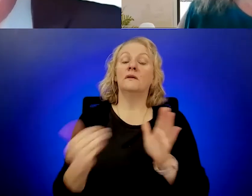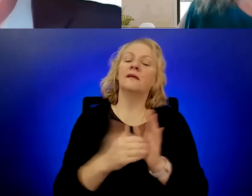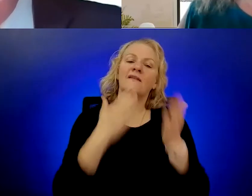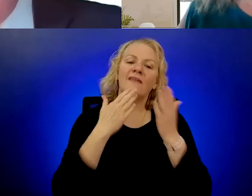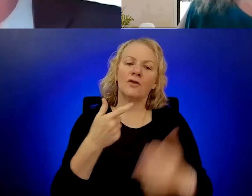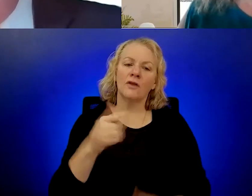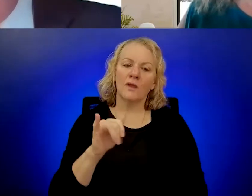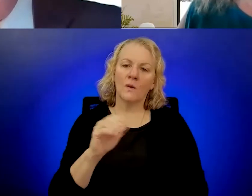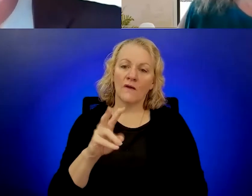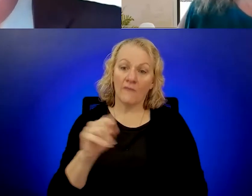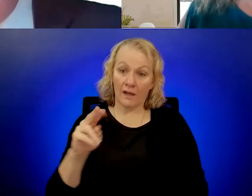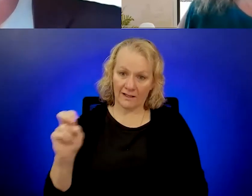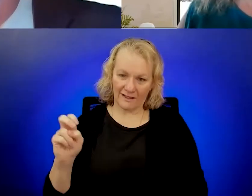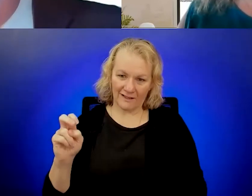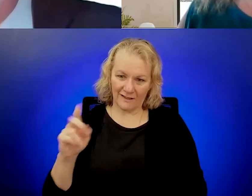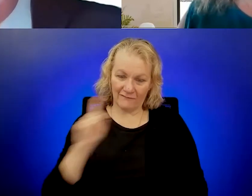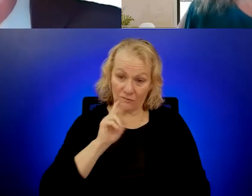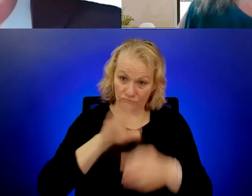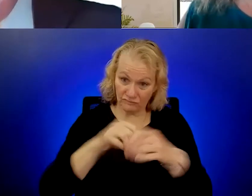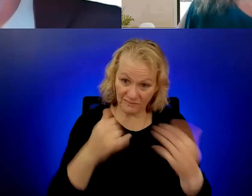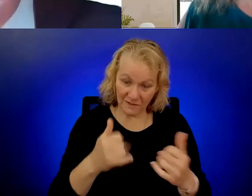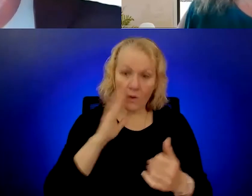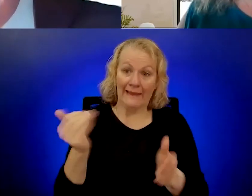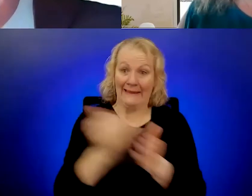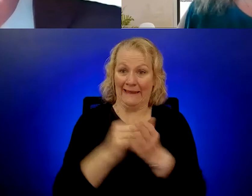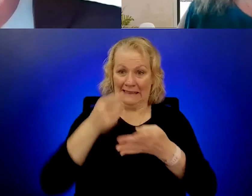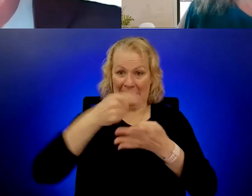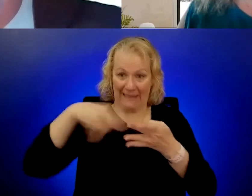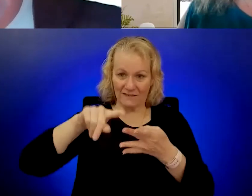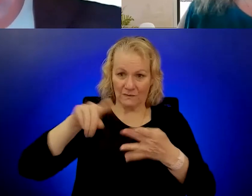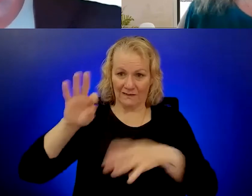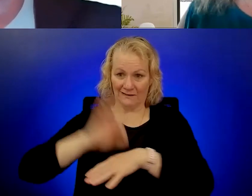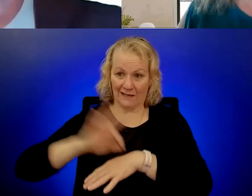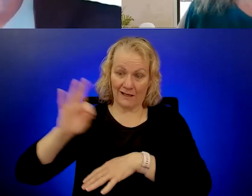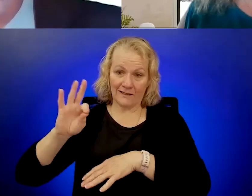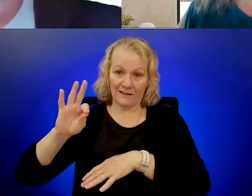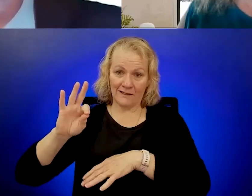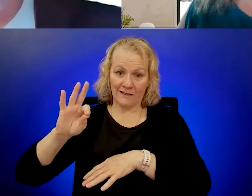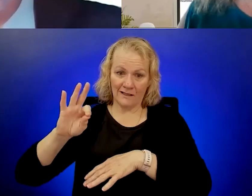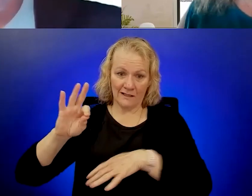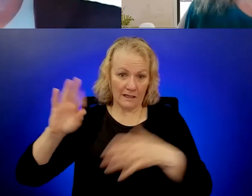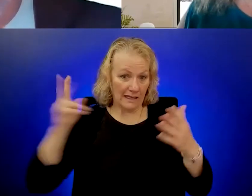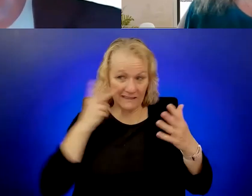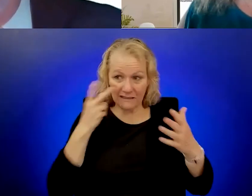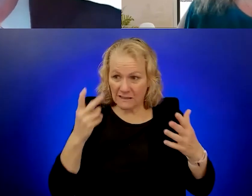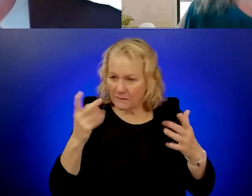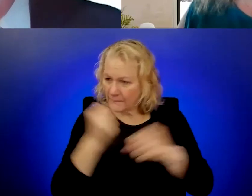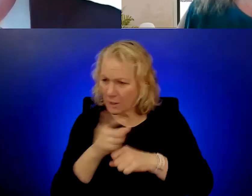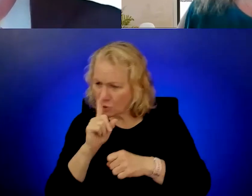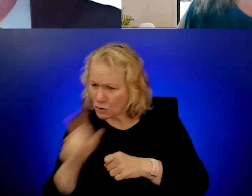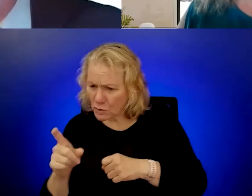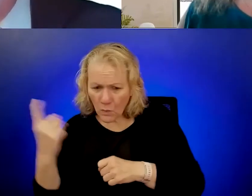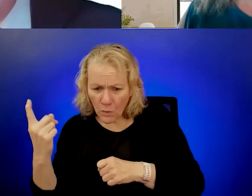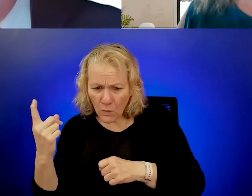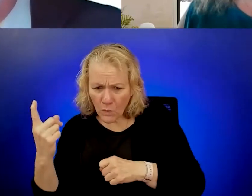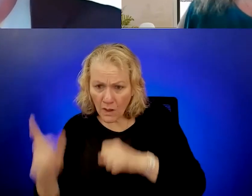Giovanni, for participating this week. We'll be doing this again next week at 9 a.m. I'm not seeing, let me see, we got one just